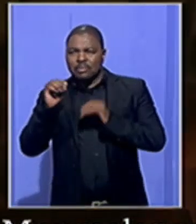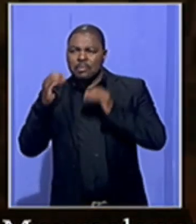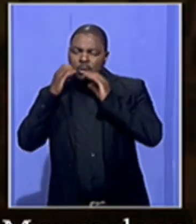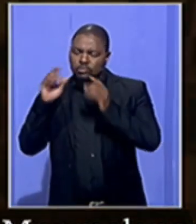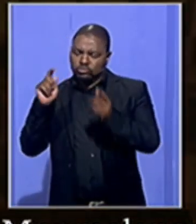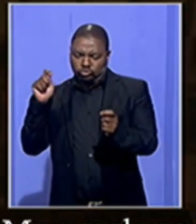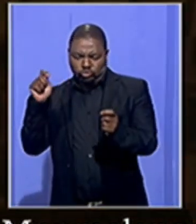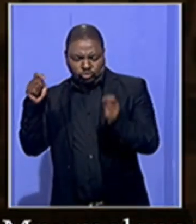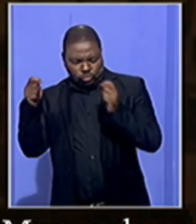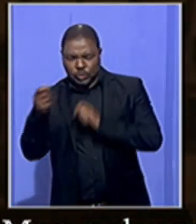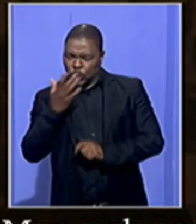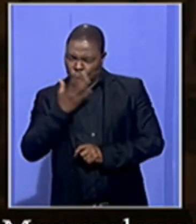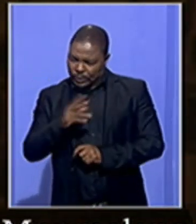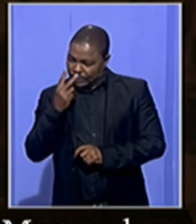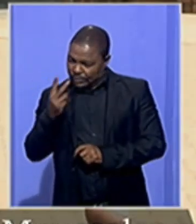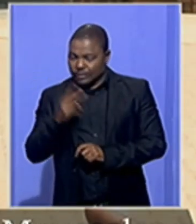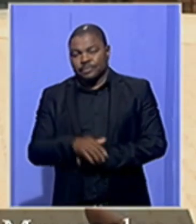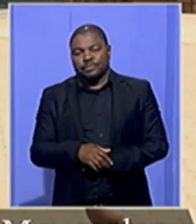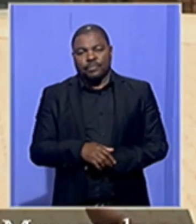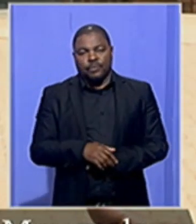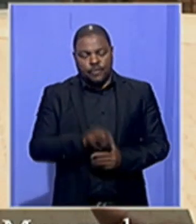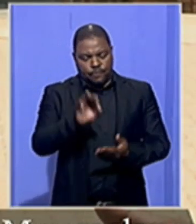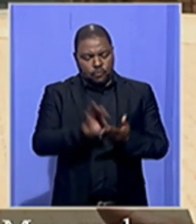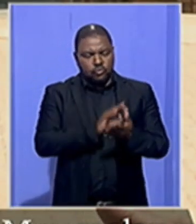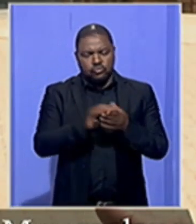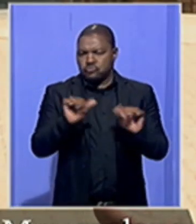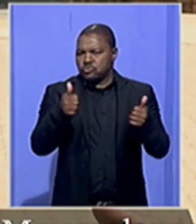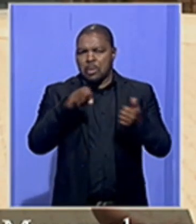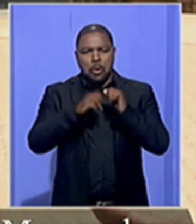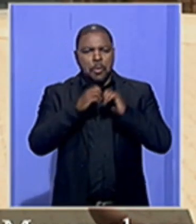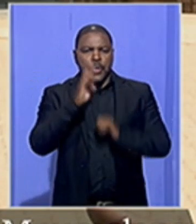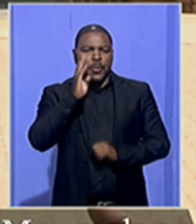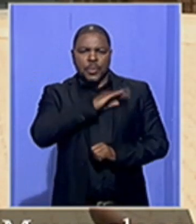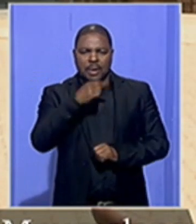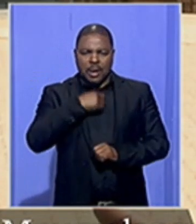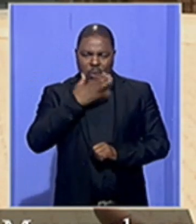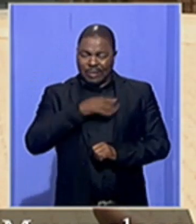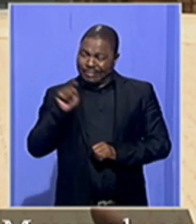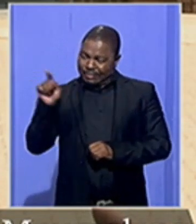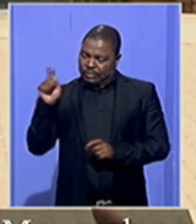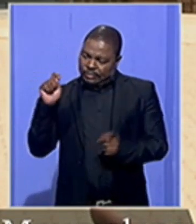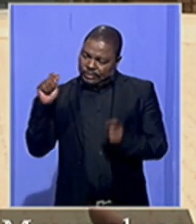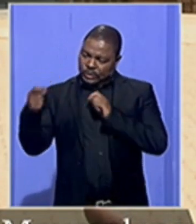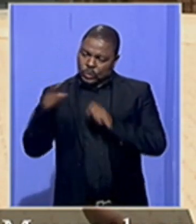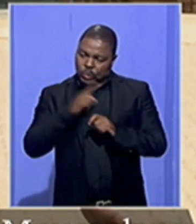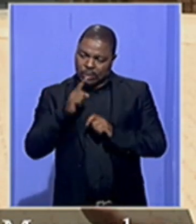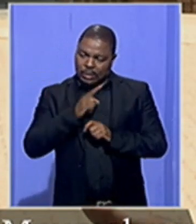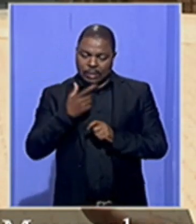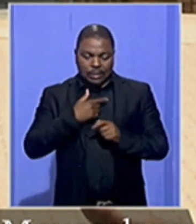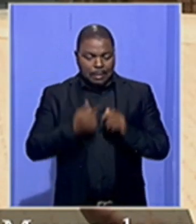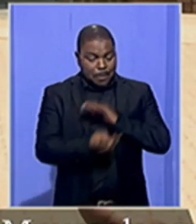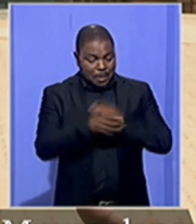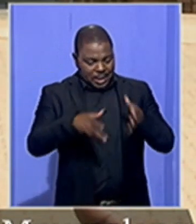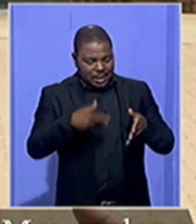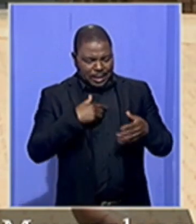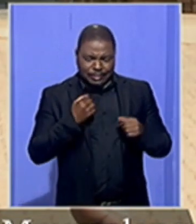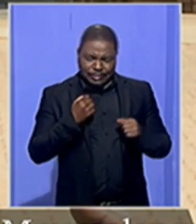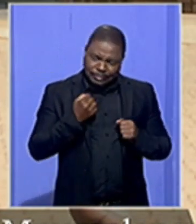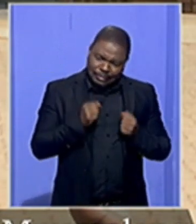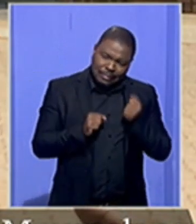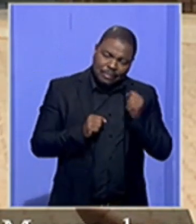Mozambique. I voted well. There was no problem at all. I just want to see change because we struggle so much here in Mpumalanga. Because